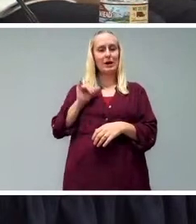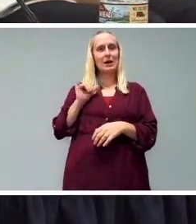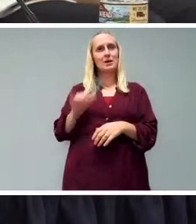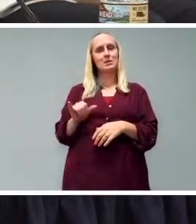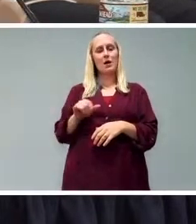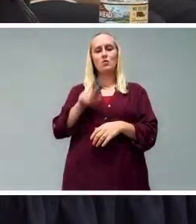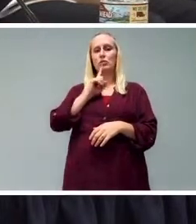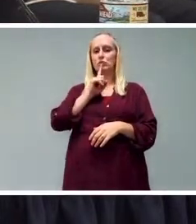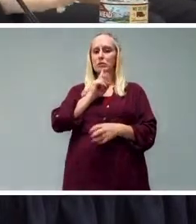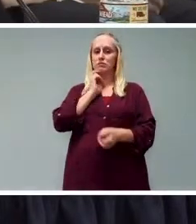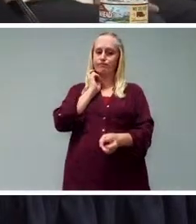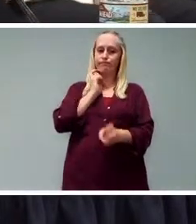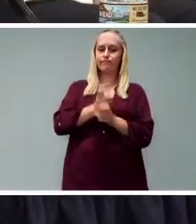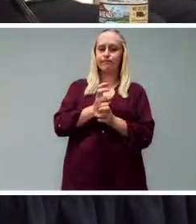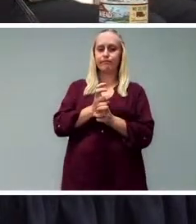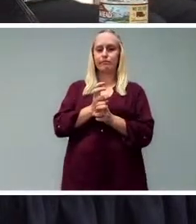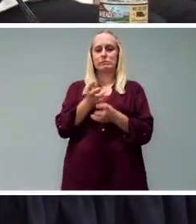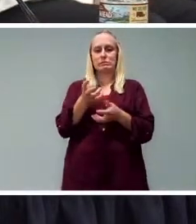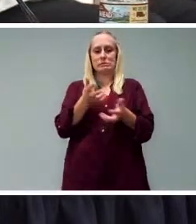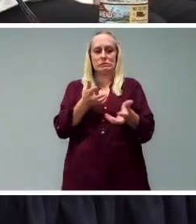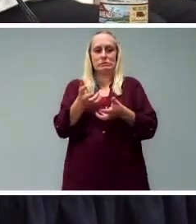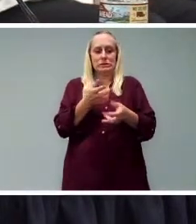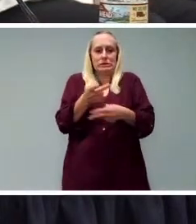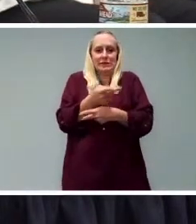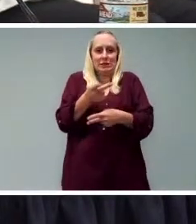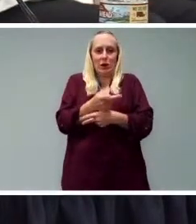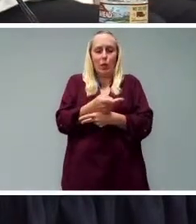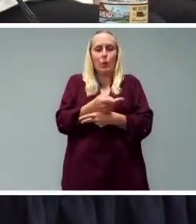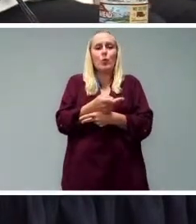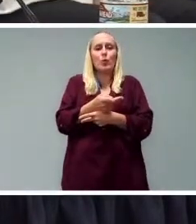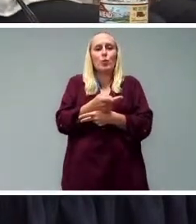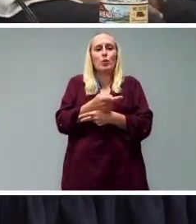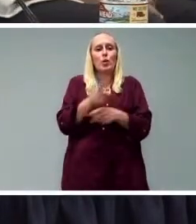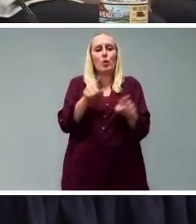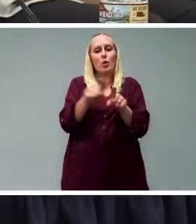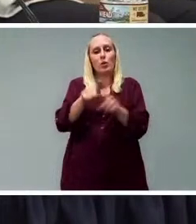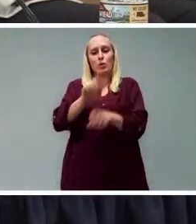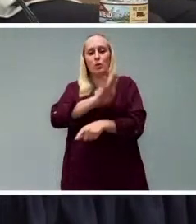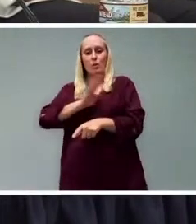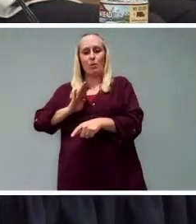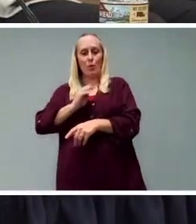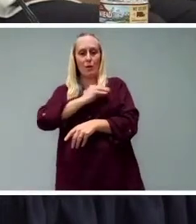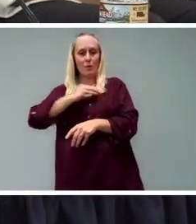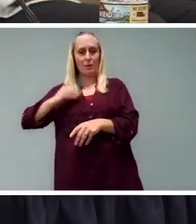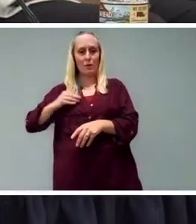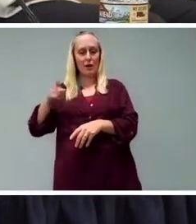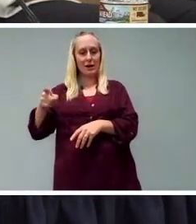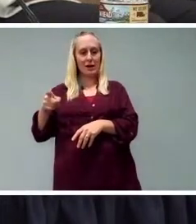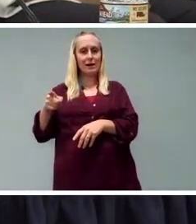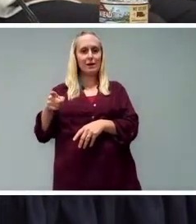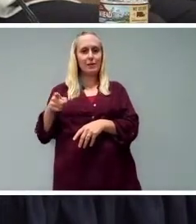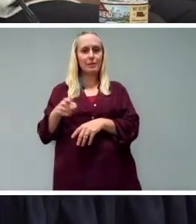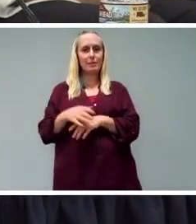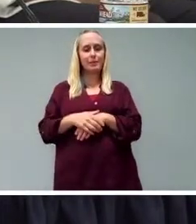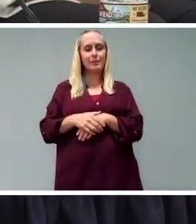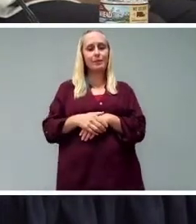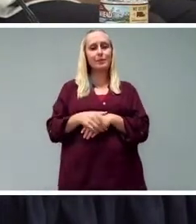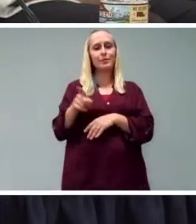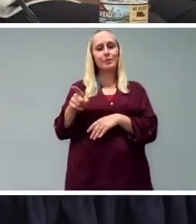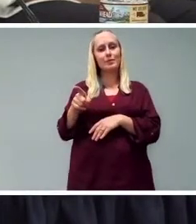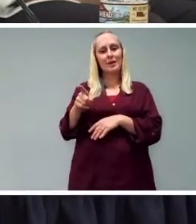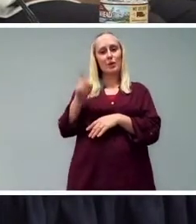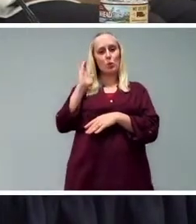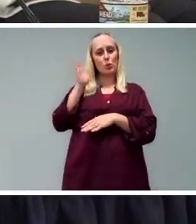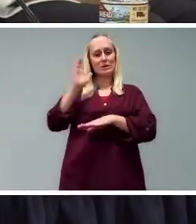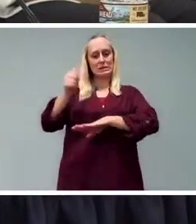place to navigate. And to navigate as a board member, he was also charged with the implementation of a district program